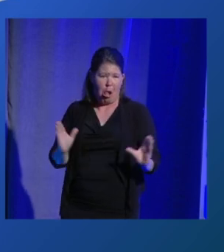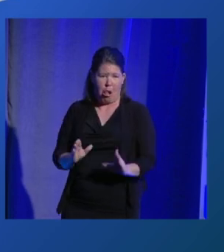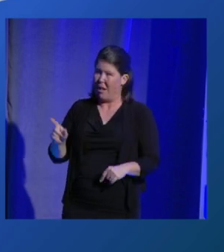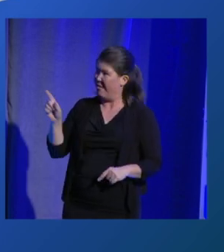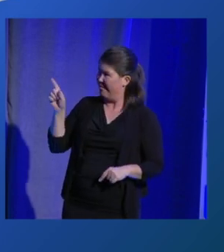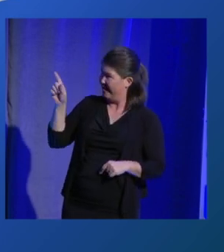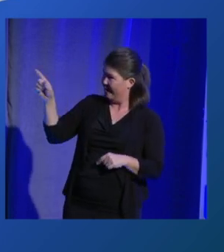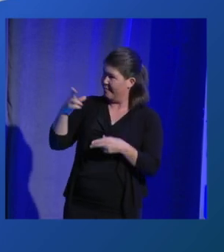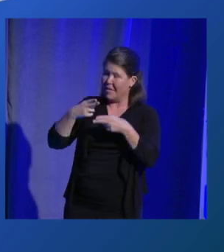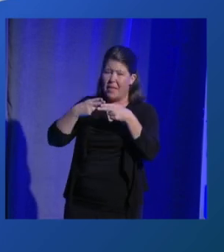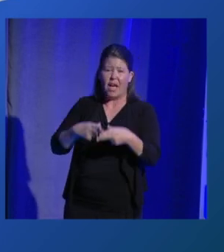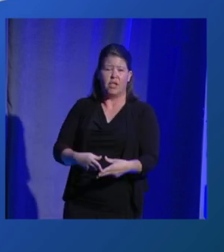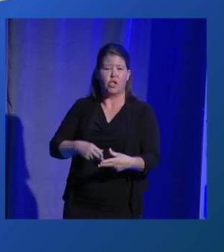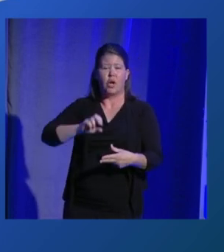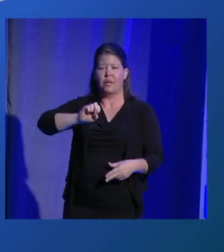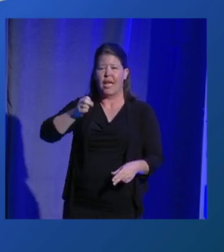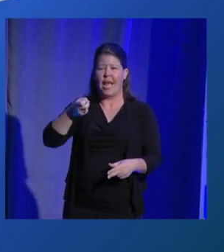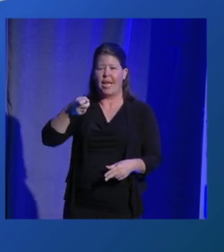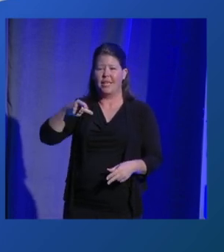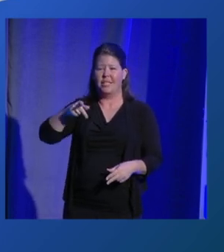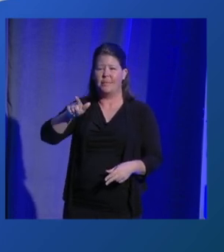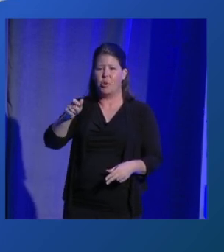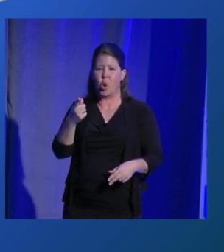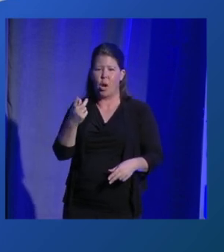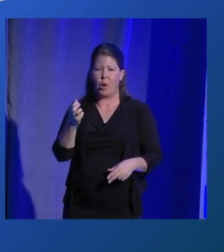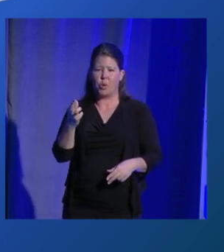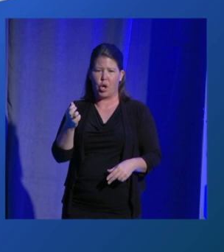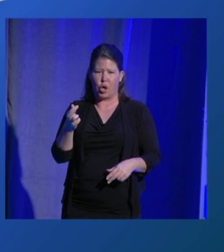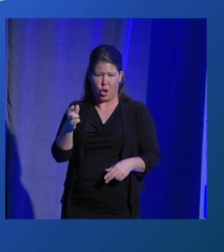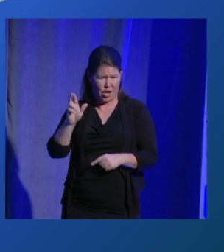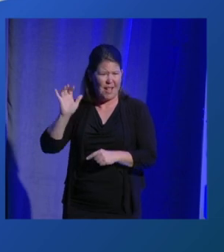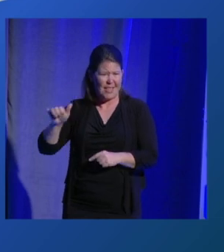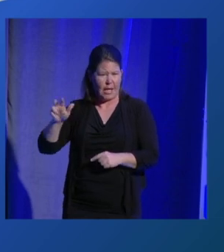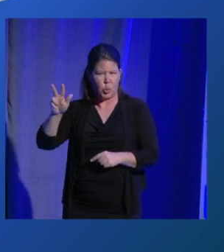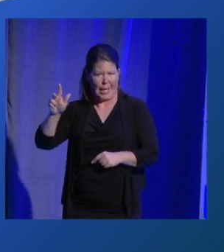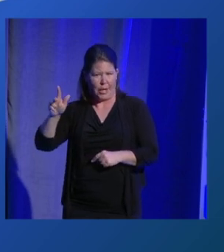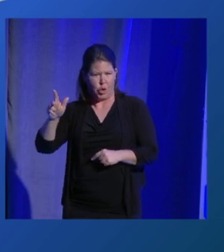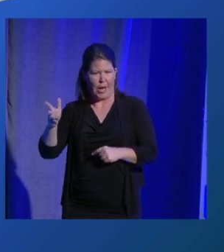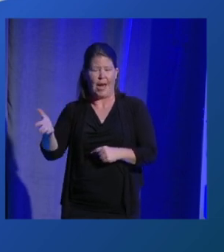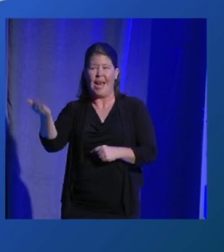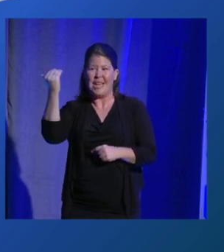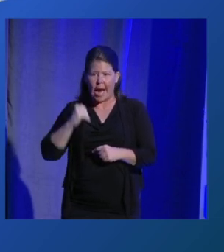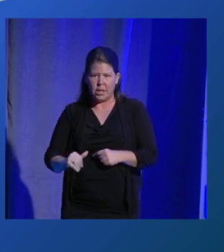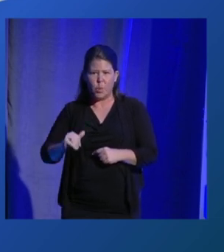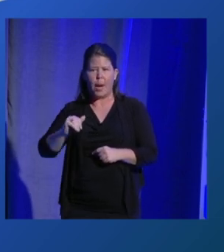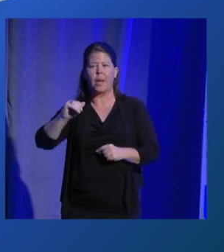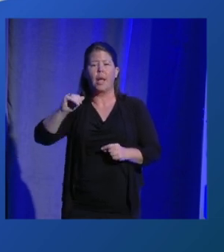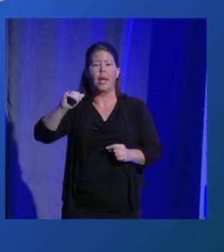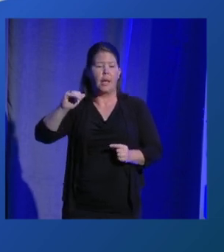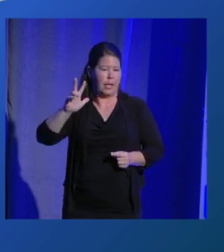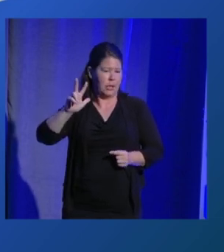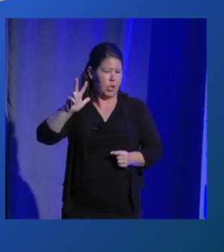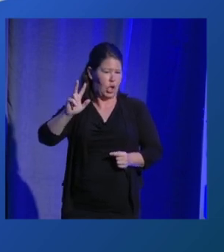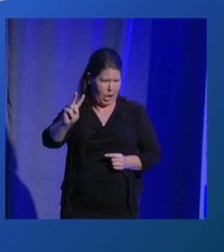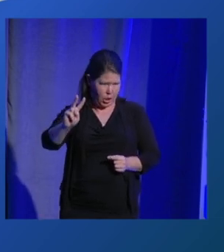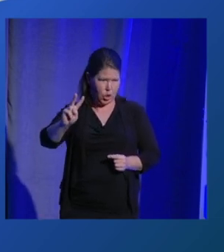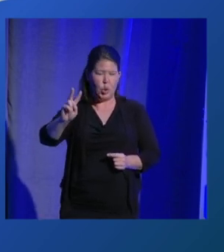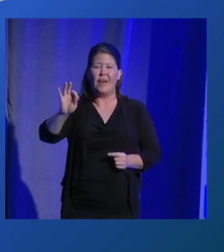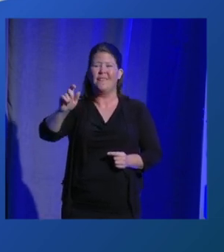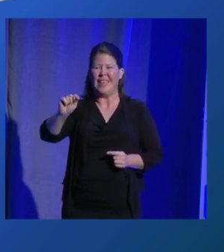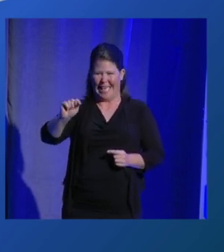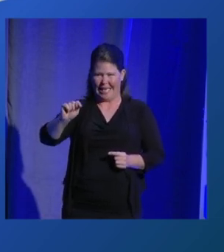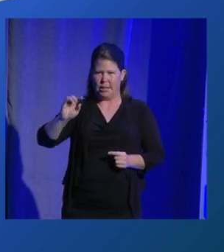Explorer it's 23 ft the next one is 32 feet it's called the Voyager the Explorer primarily works on